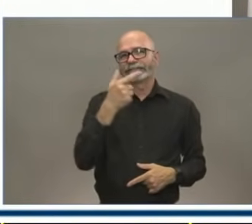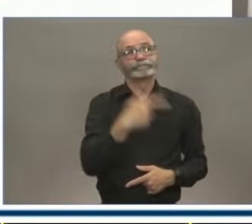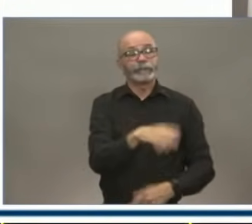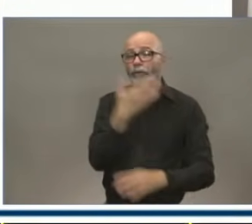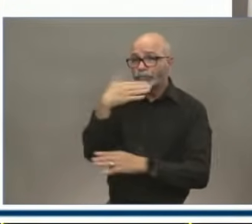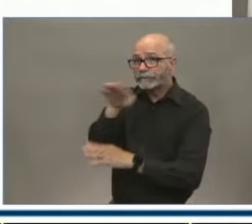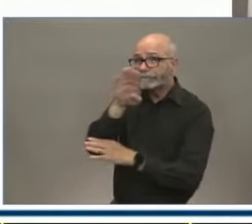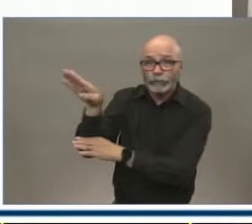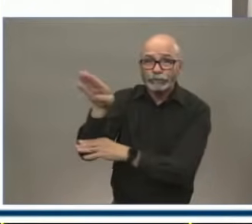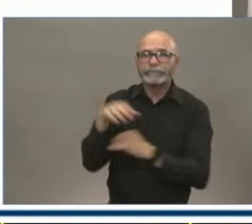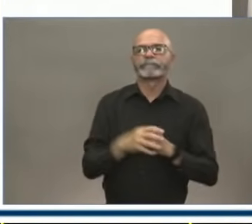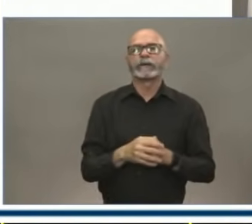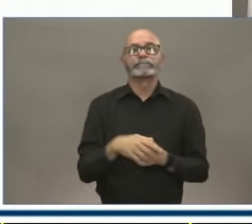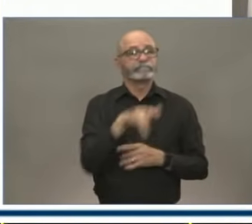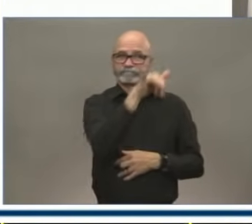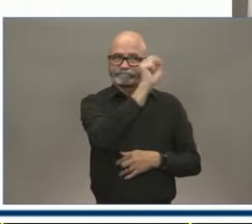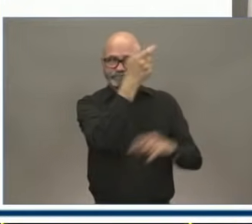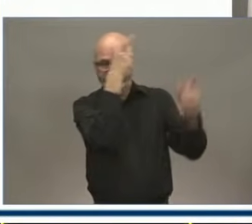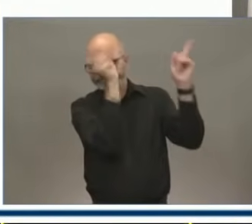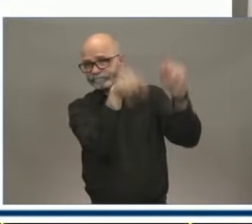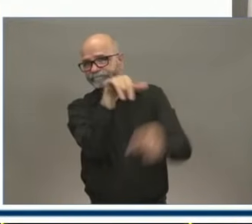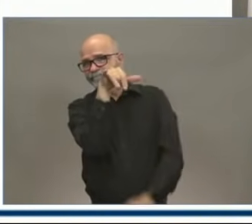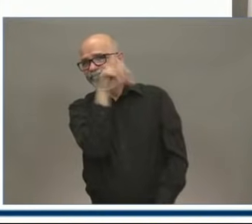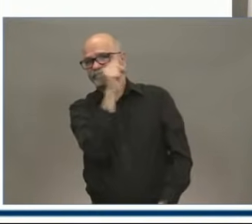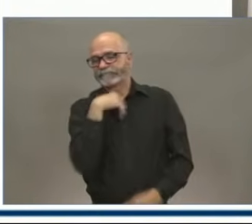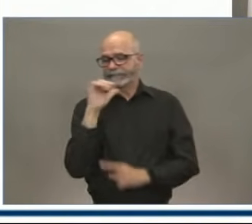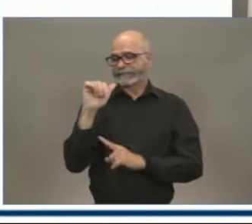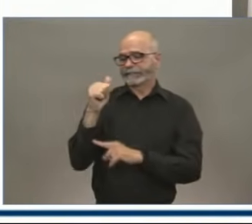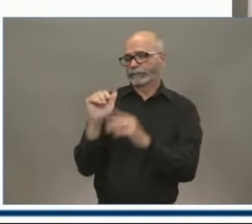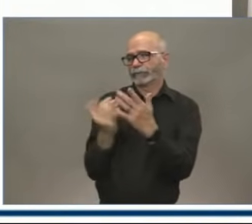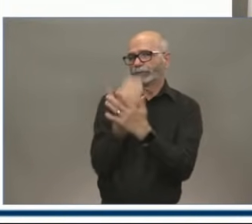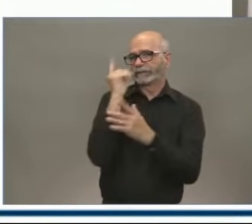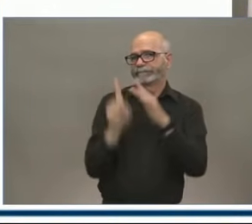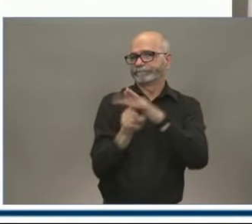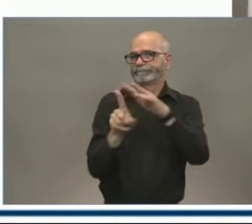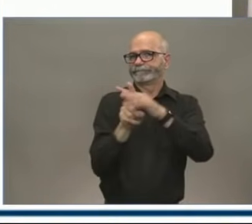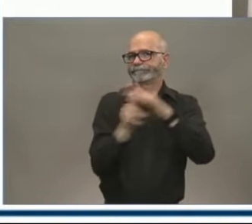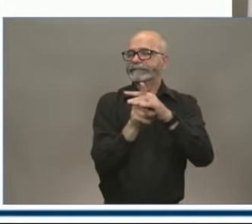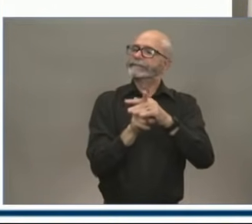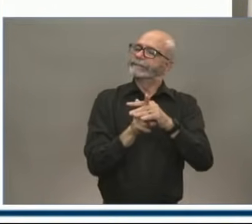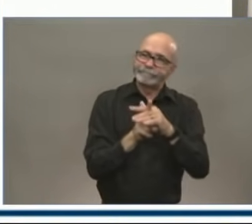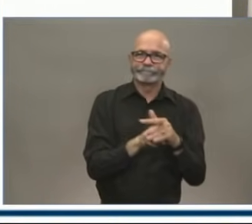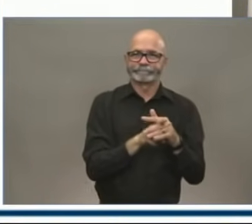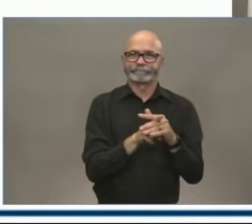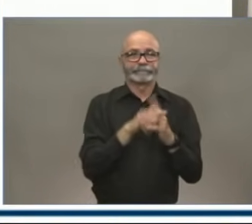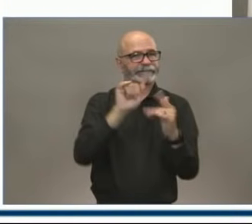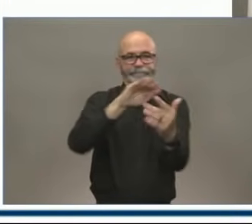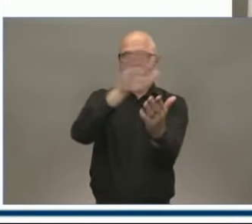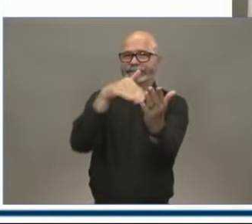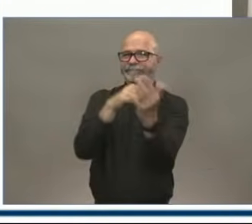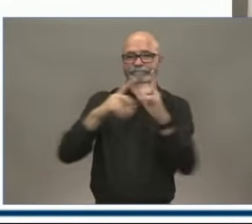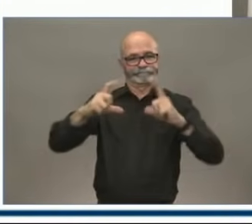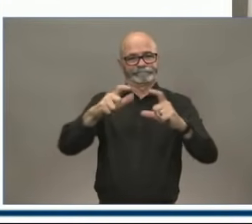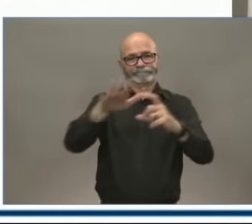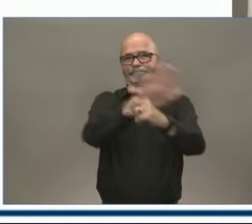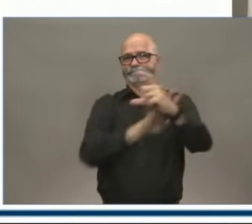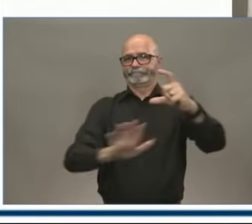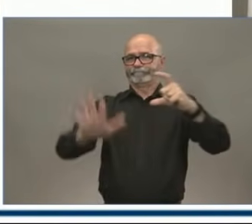little, yes, we are reporting 10 new cases of COVID-19, all of them in Central Zone. We have